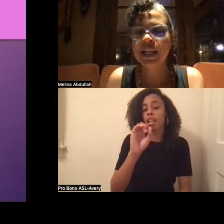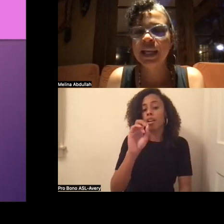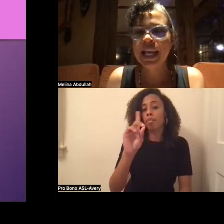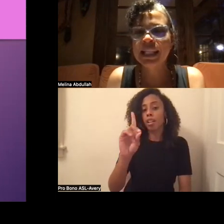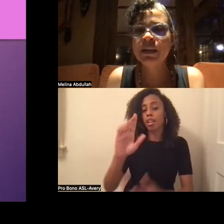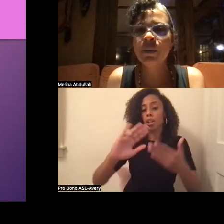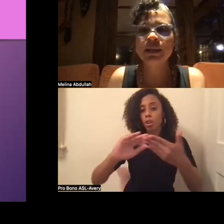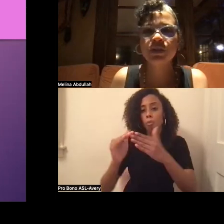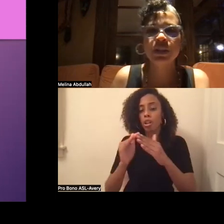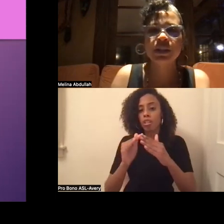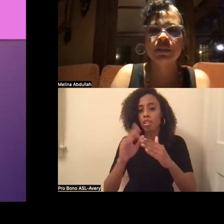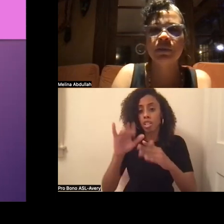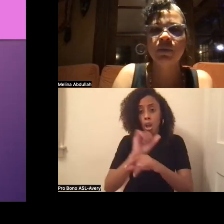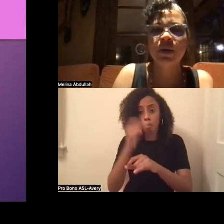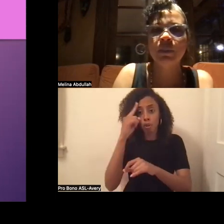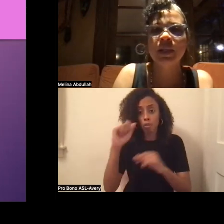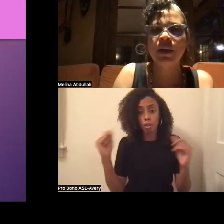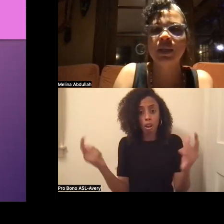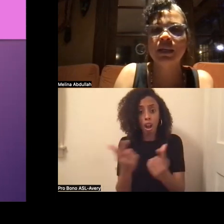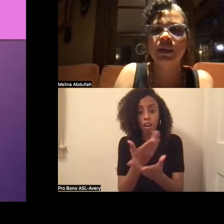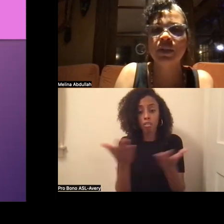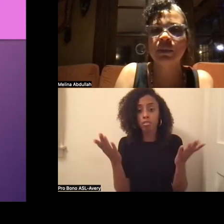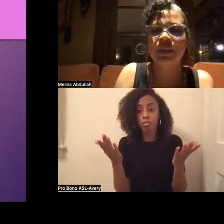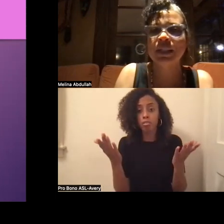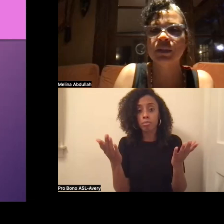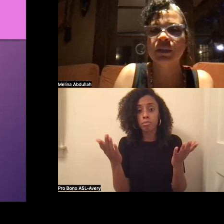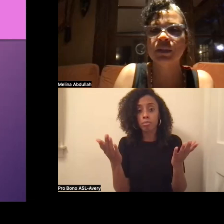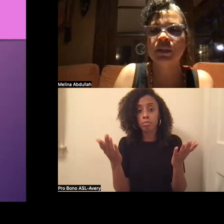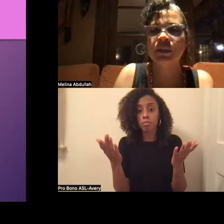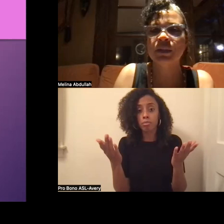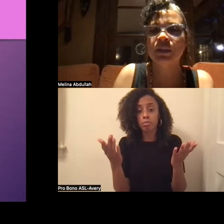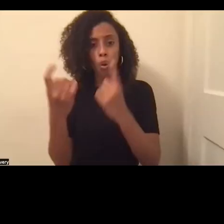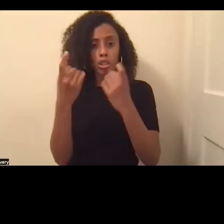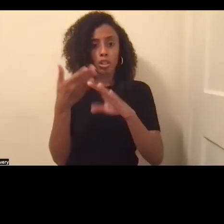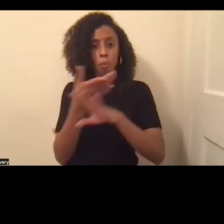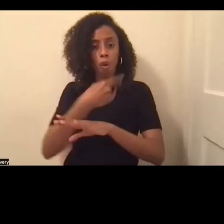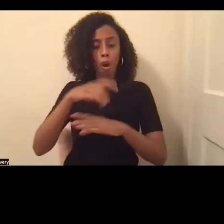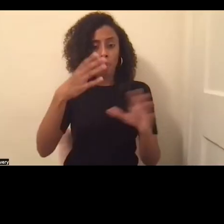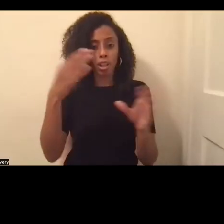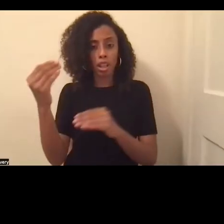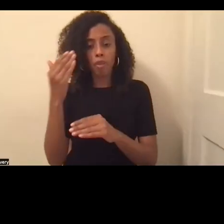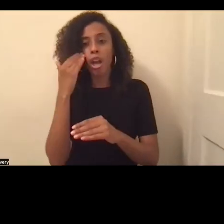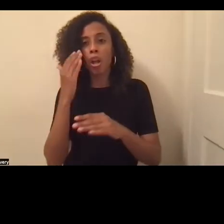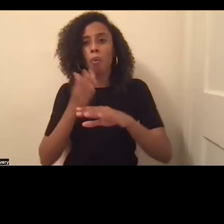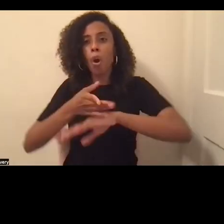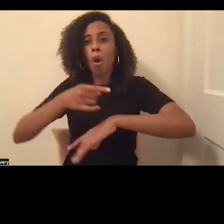Okay. Any questions before we go? And I know that we're a little over time. And again, my apologies for